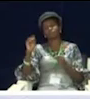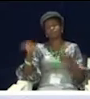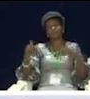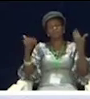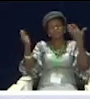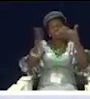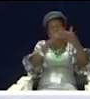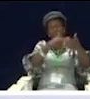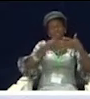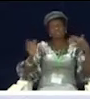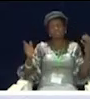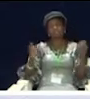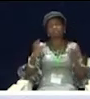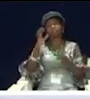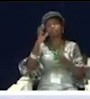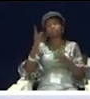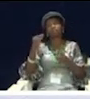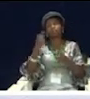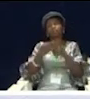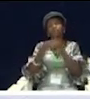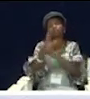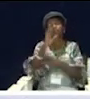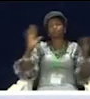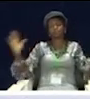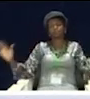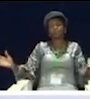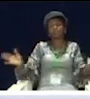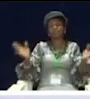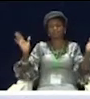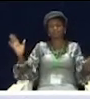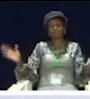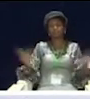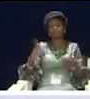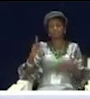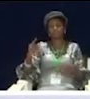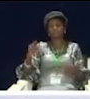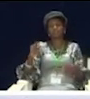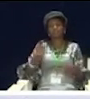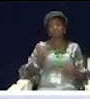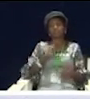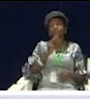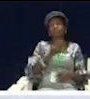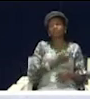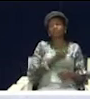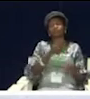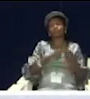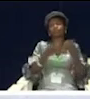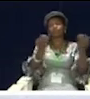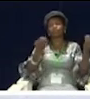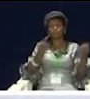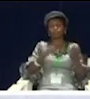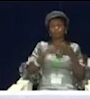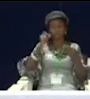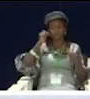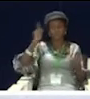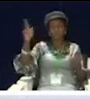However, the word of God encourages us to want to understand